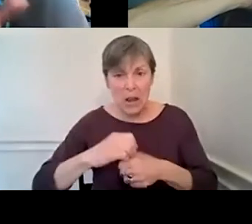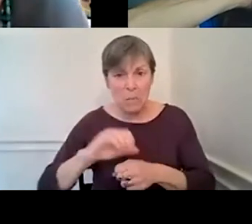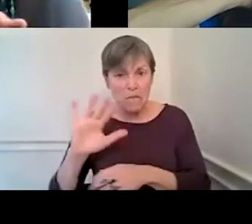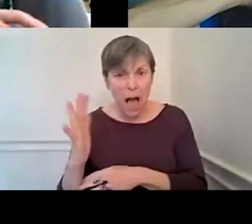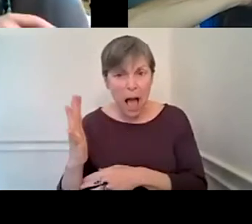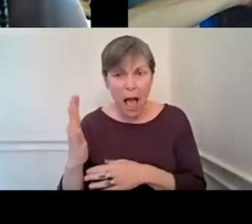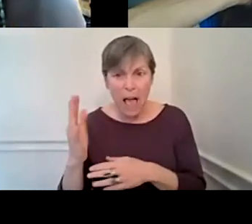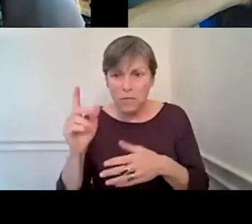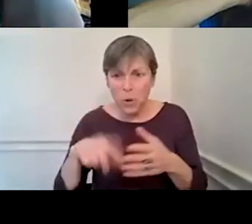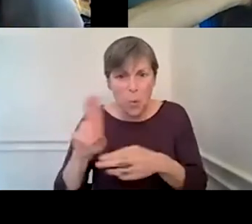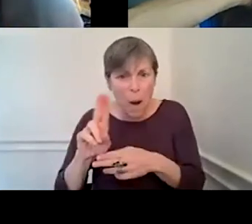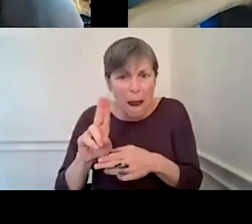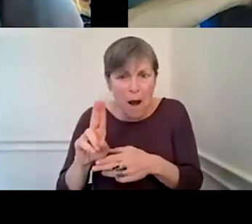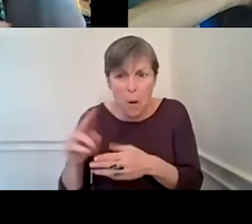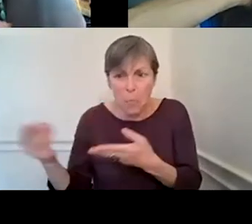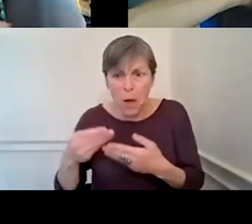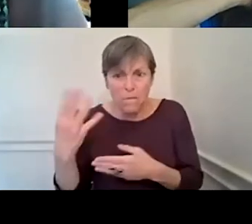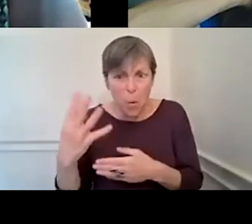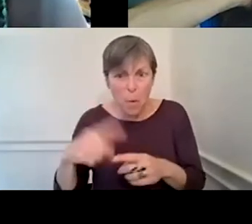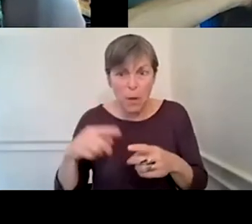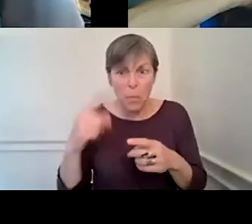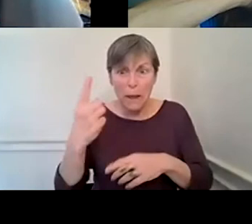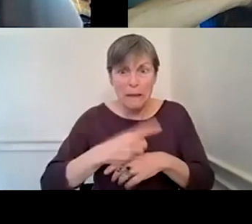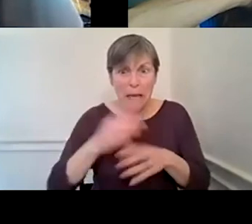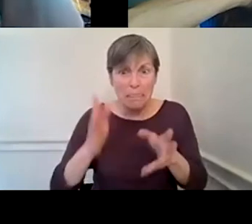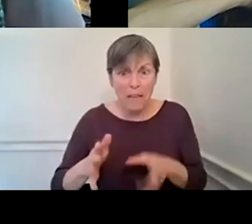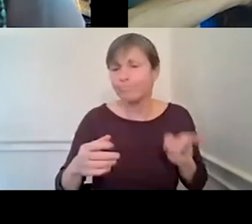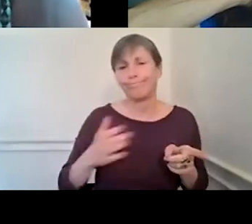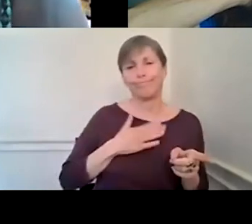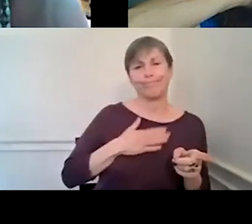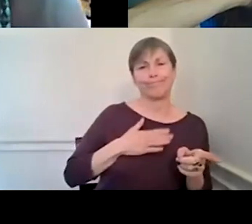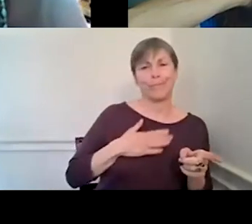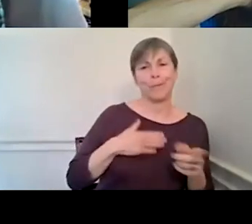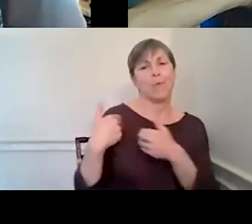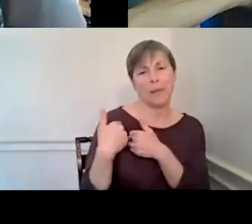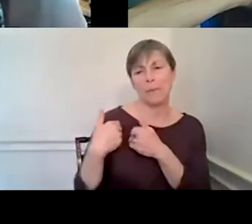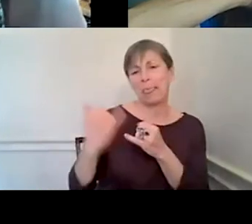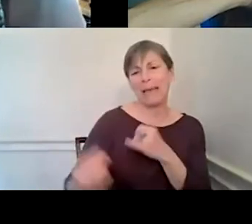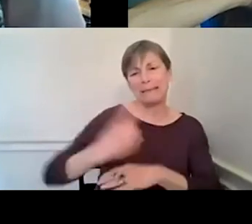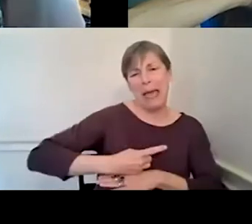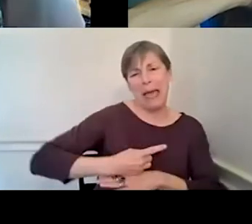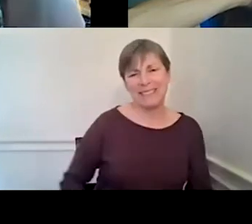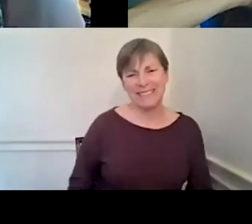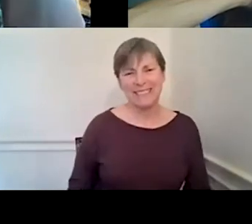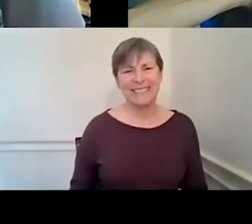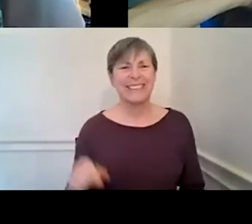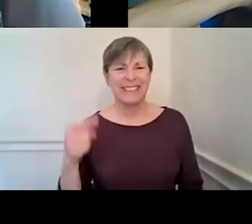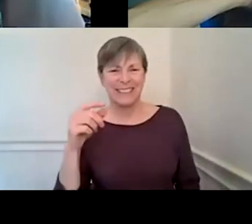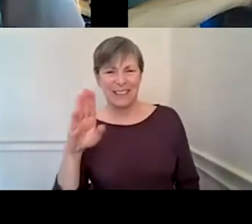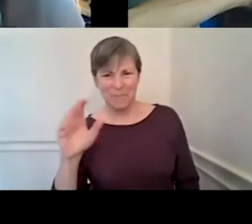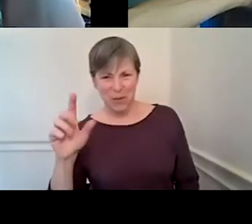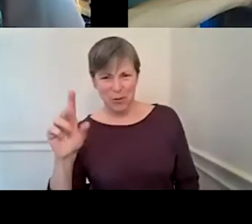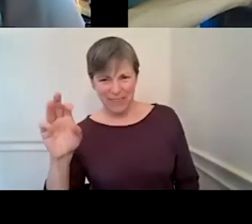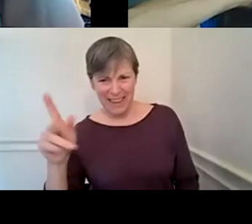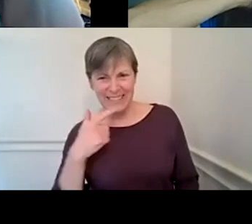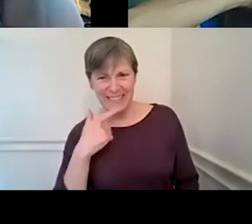I guess you were on your own for that one, right? I was on my own for that one. you mentioned Bill Gasser, and so everyone knows there is an annual lecture we